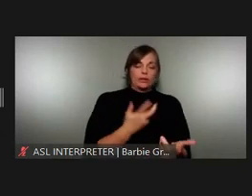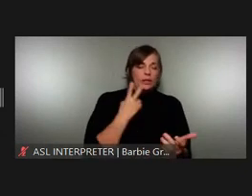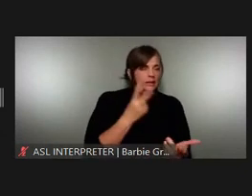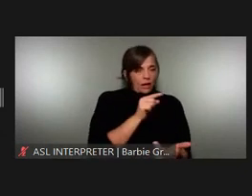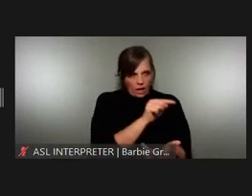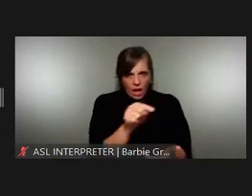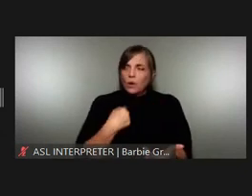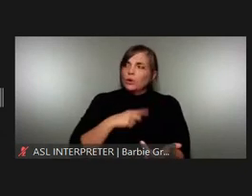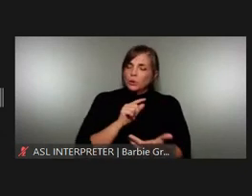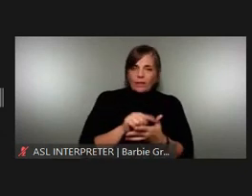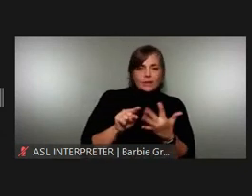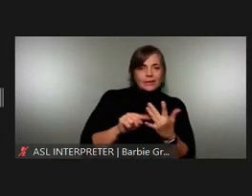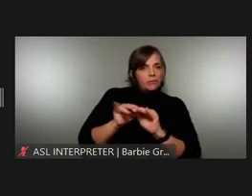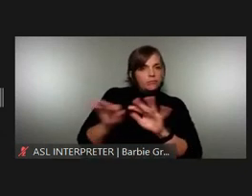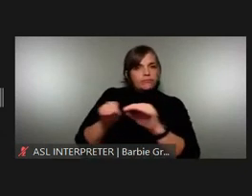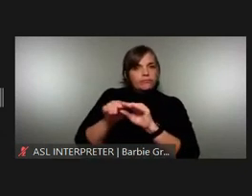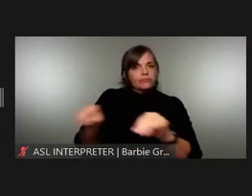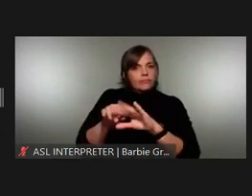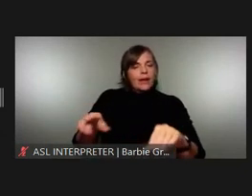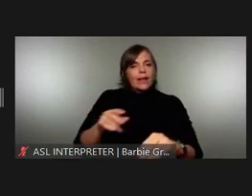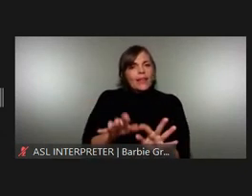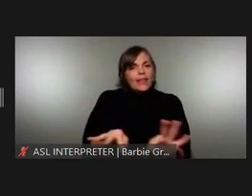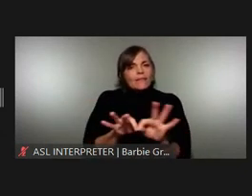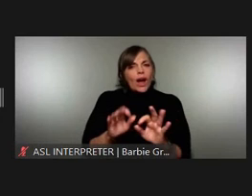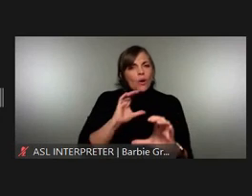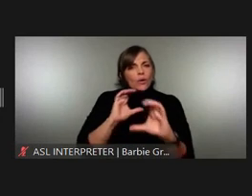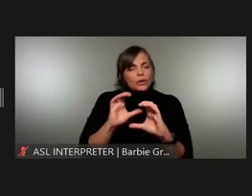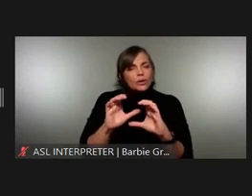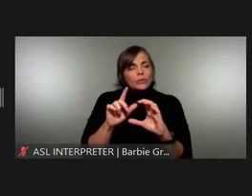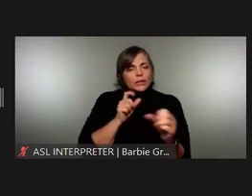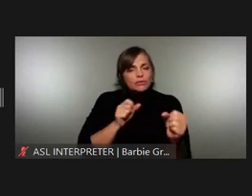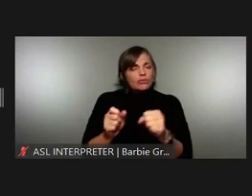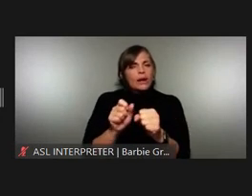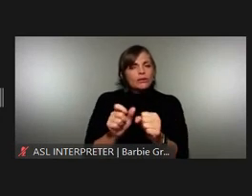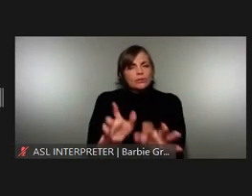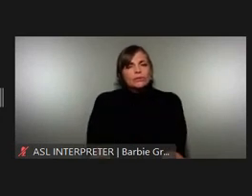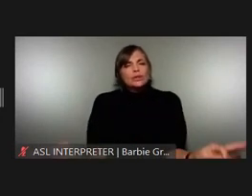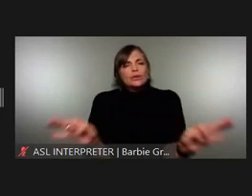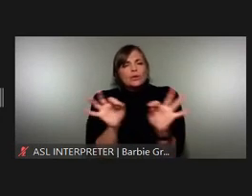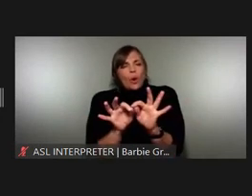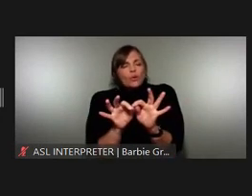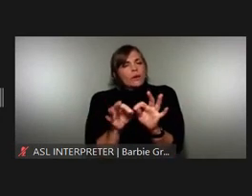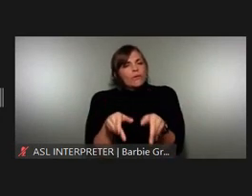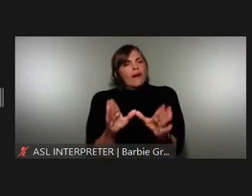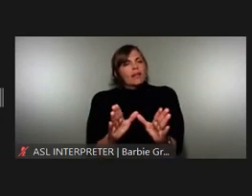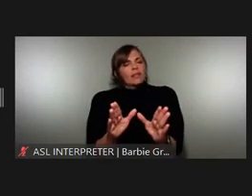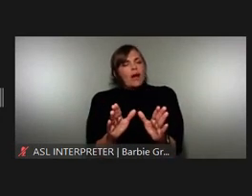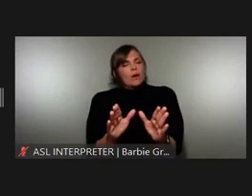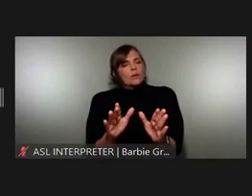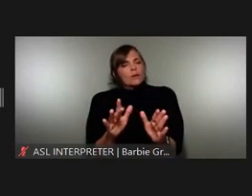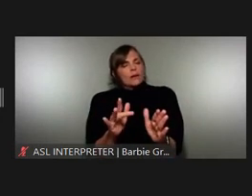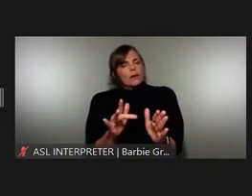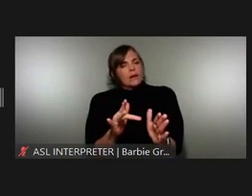see. And that value, the communication strategies that we put in place, were so critical in allowing